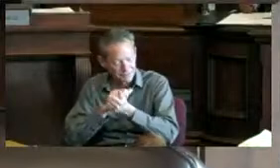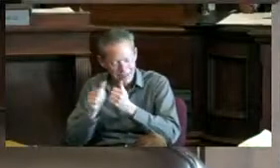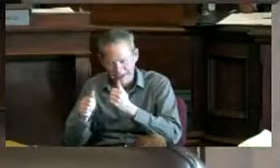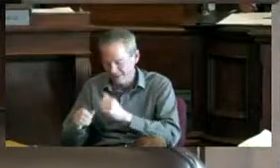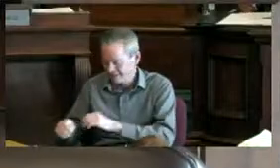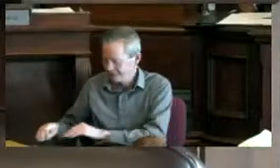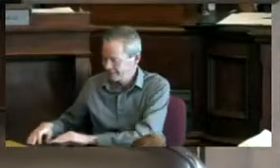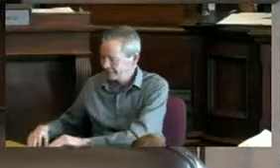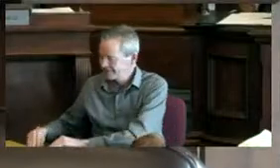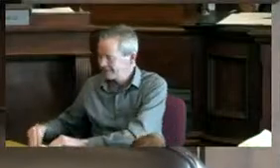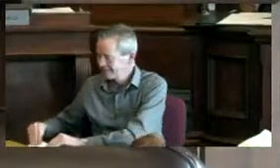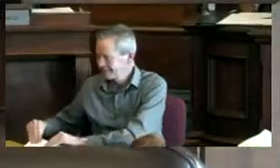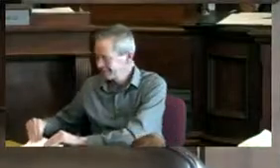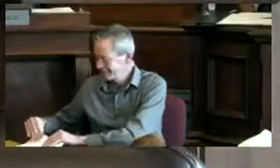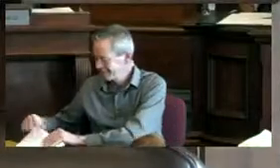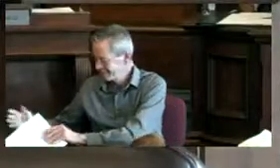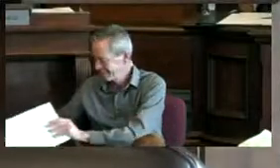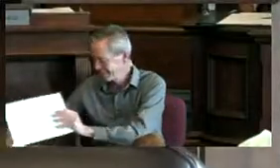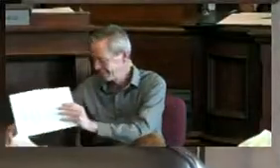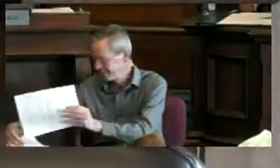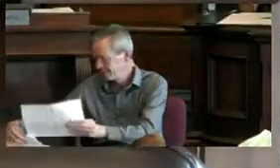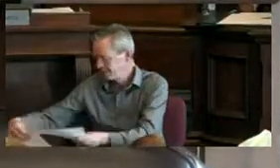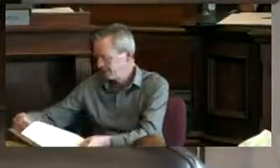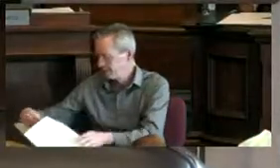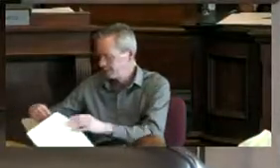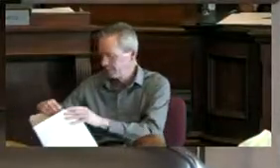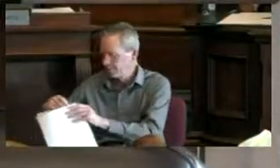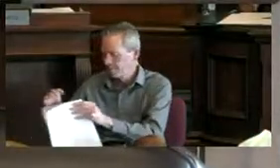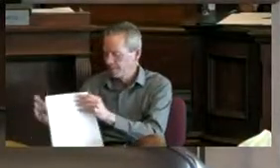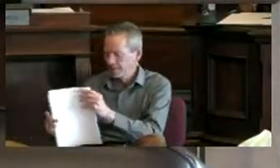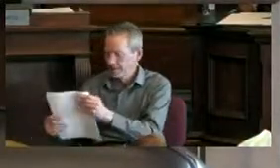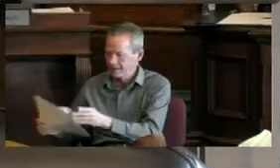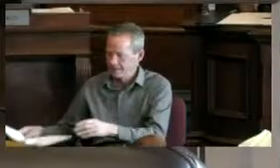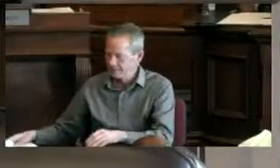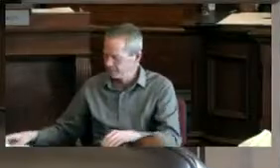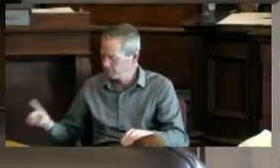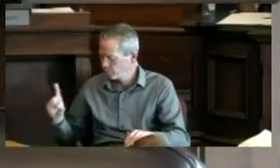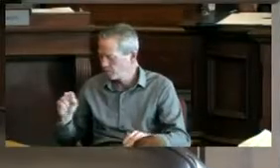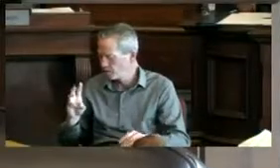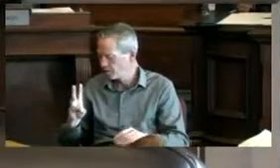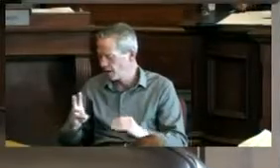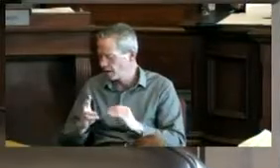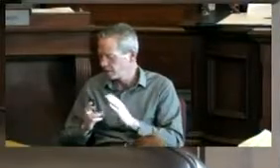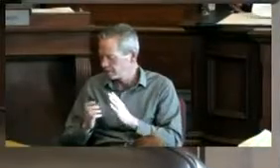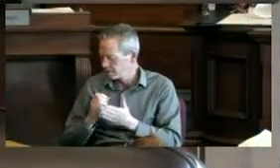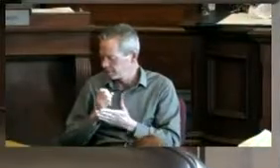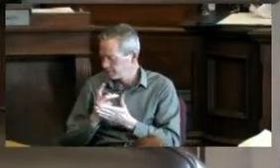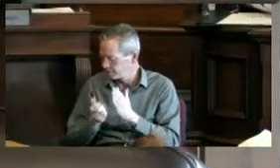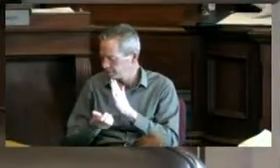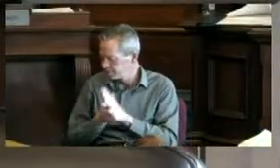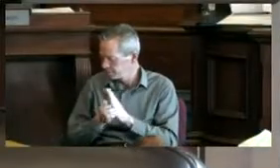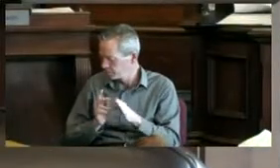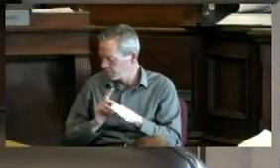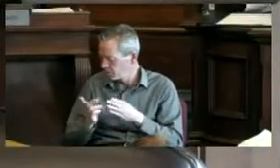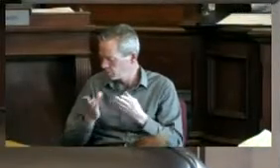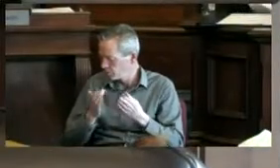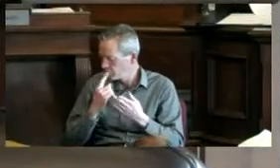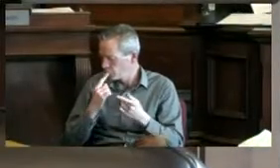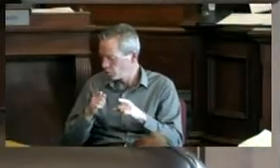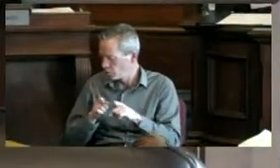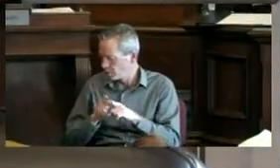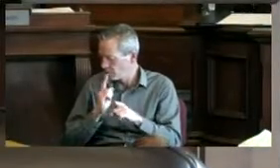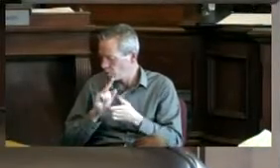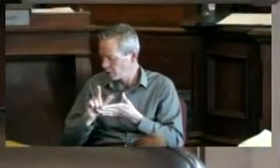Motion carries. Introductory number 106, authorizing a mandatory professional services for legal services relating to the